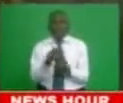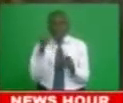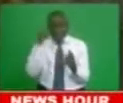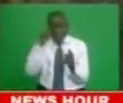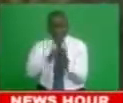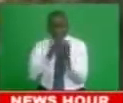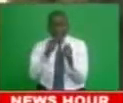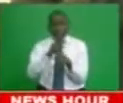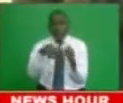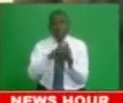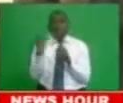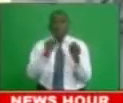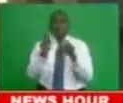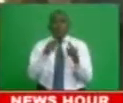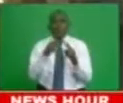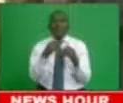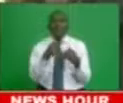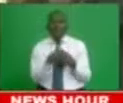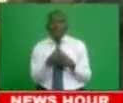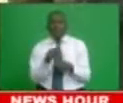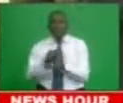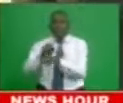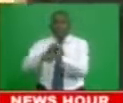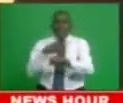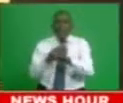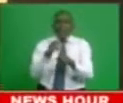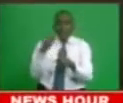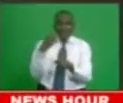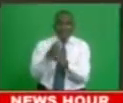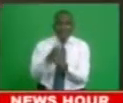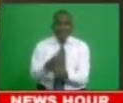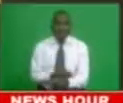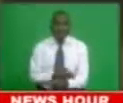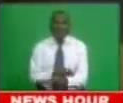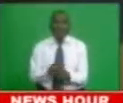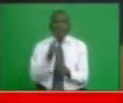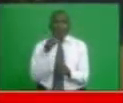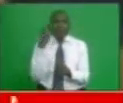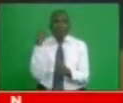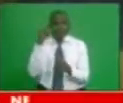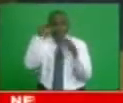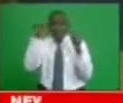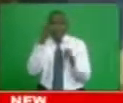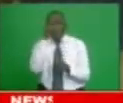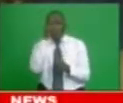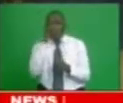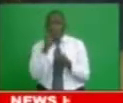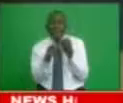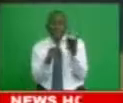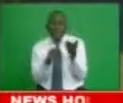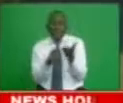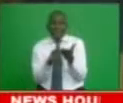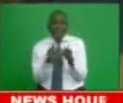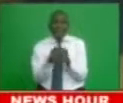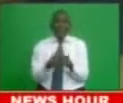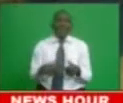at awarding sports people who have been outstanding during the year under review. Ex-President Kufuor has been penciled